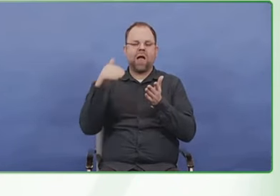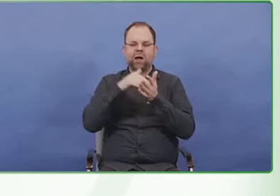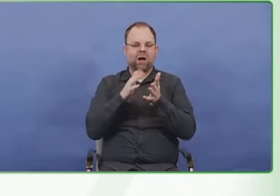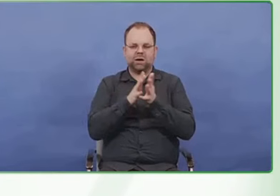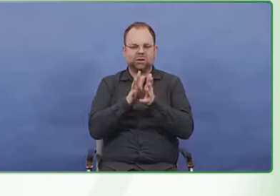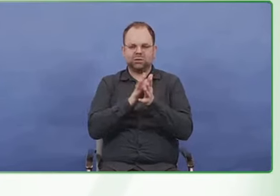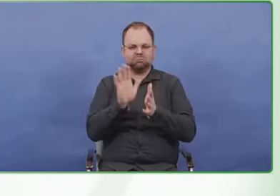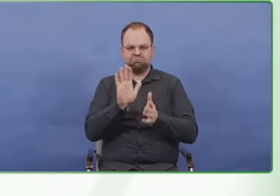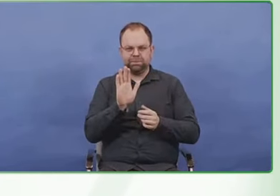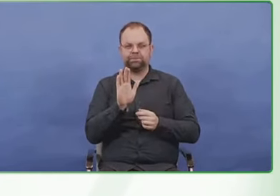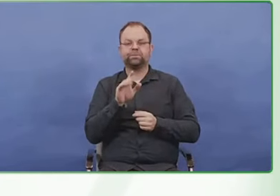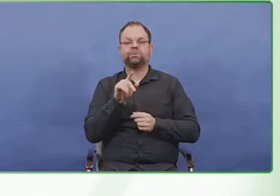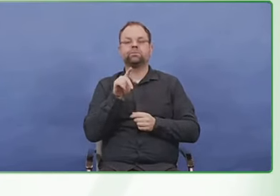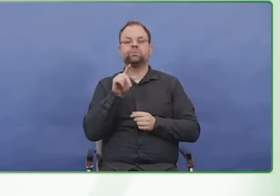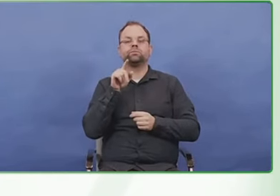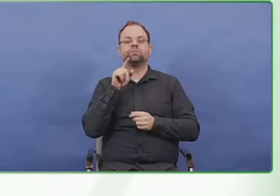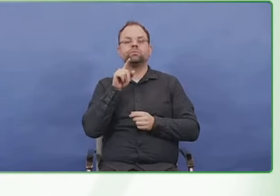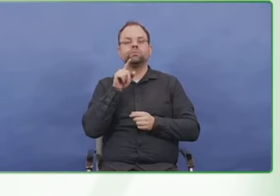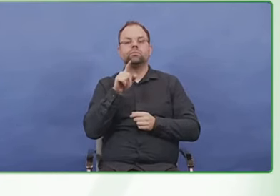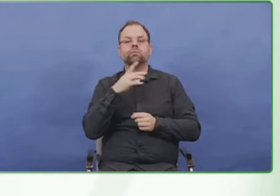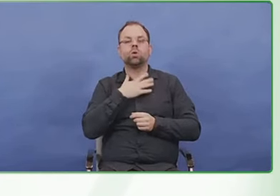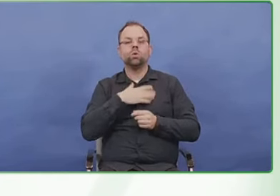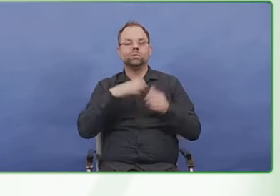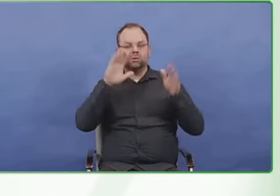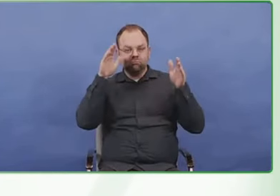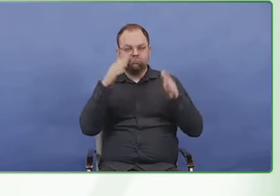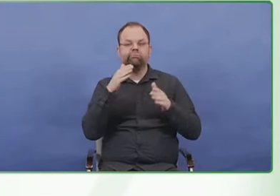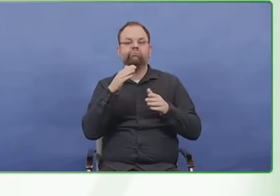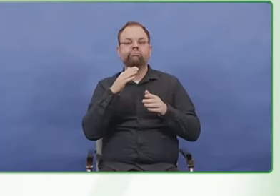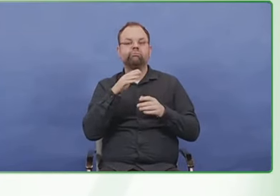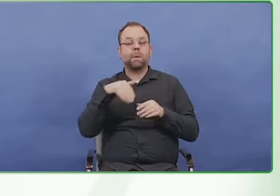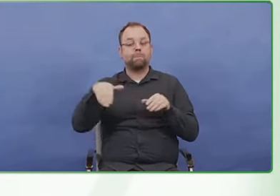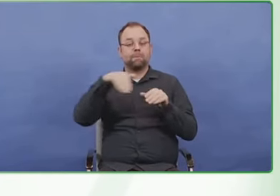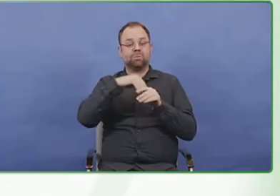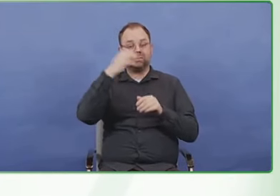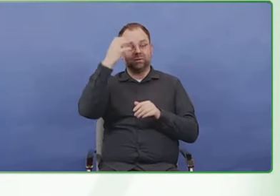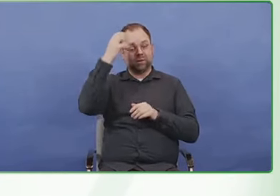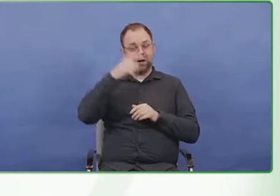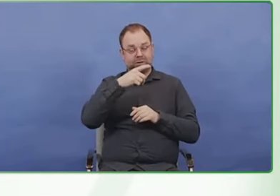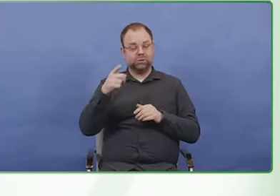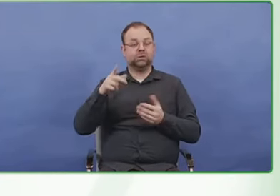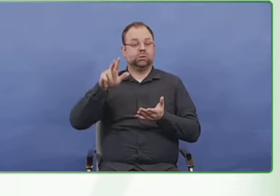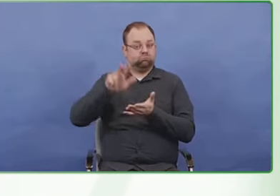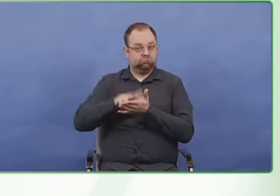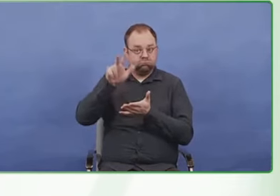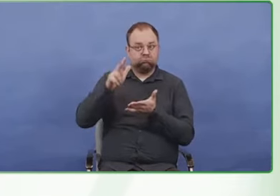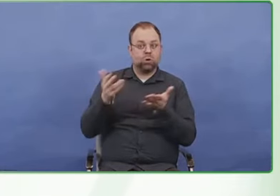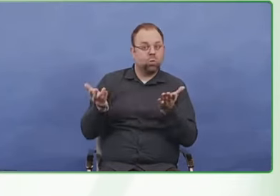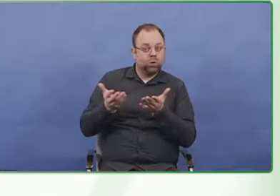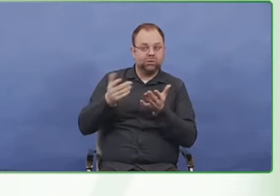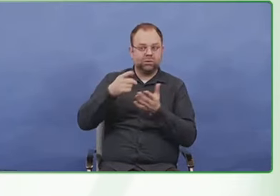greatest possible extent accessible to all persons, regardless of their level of functioning?